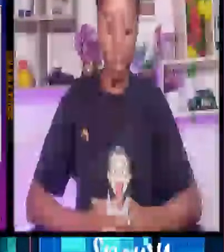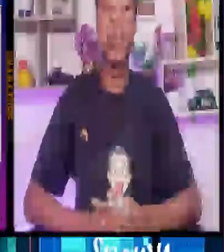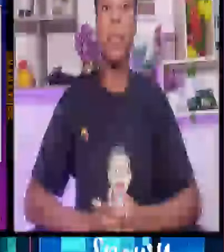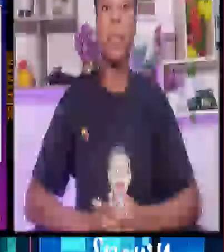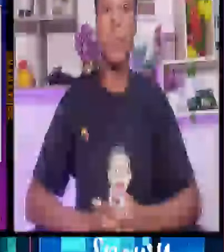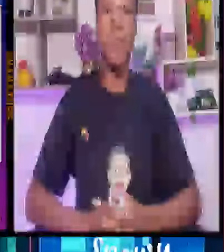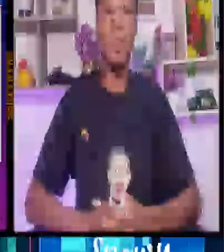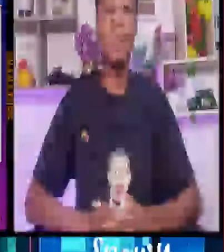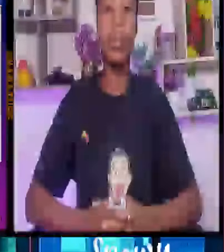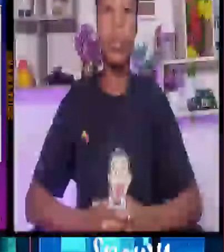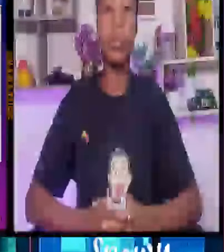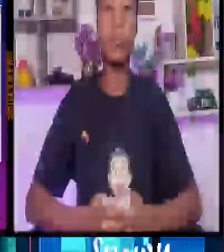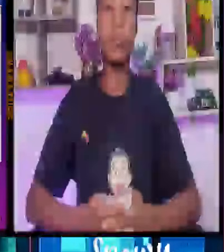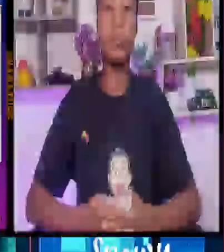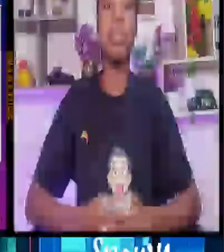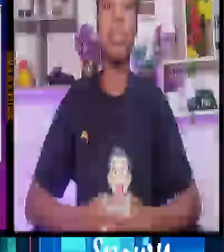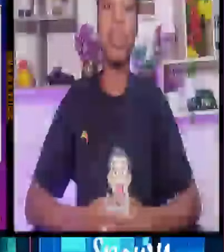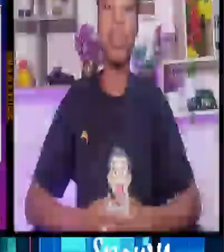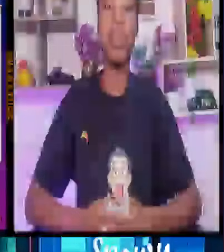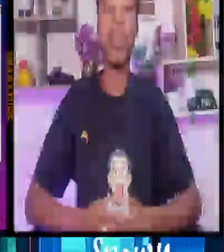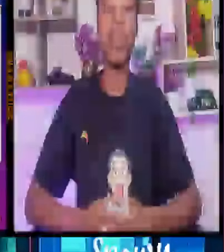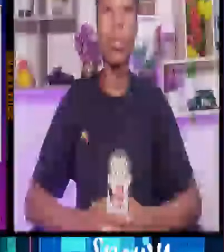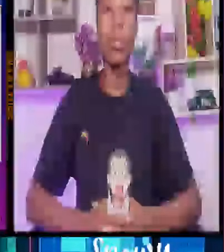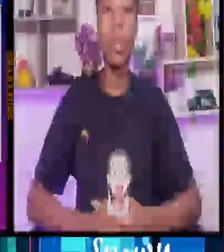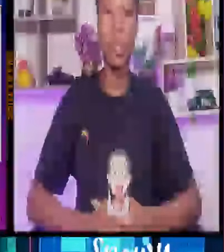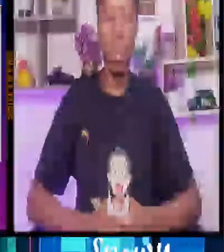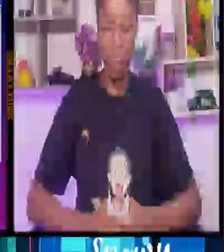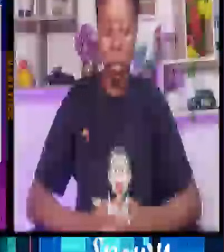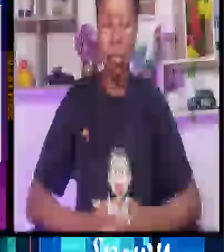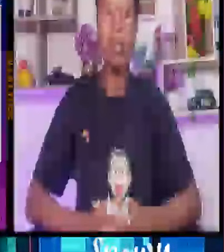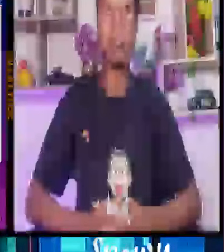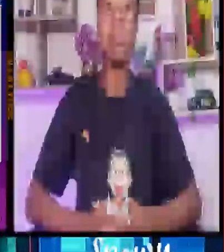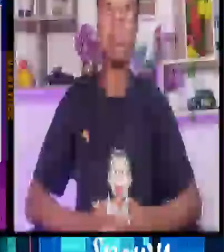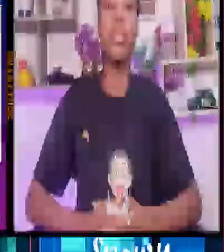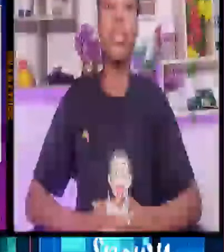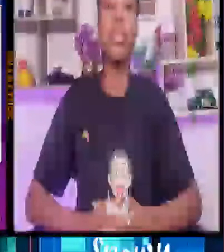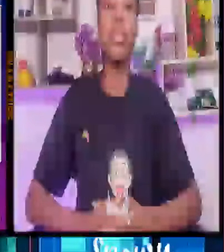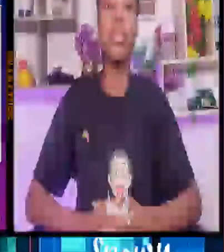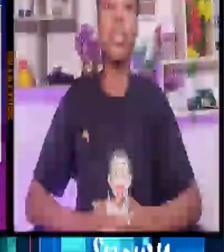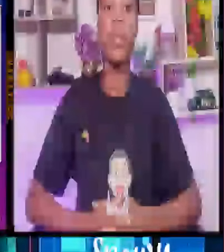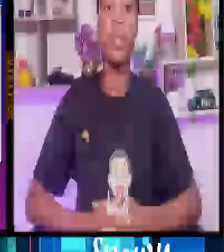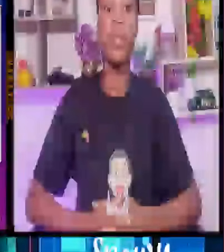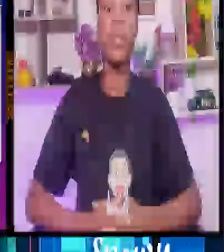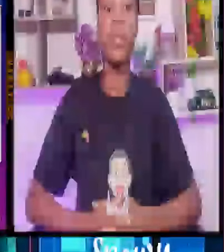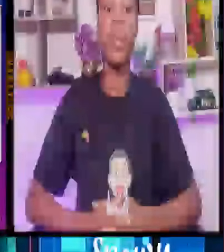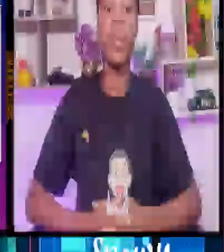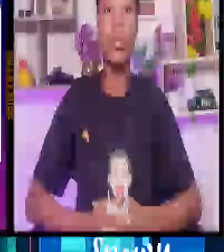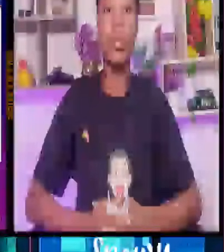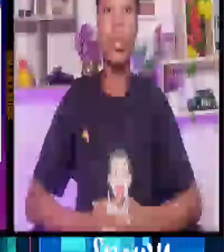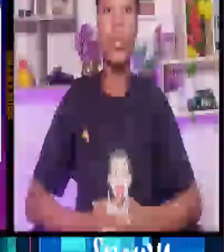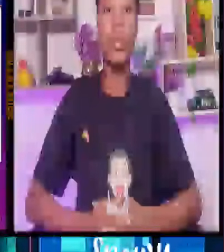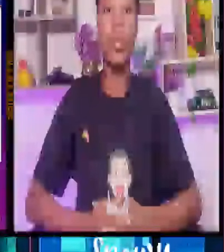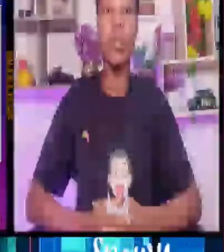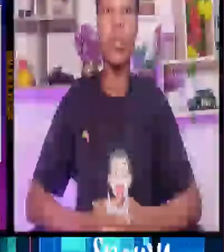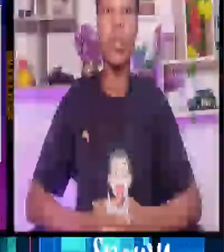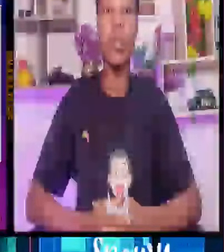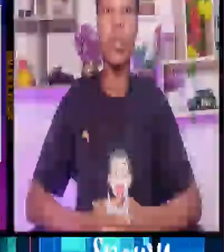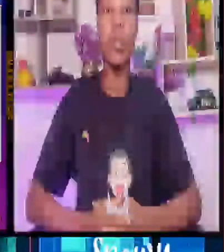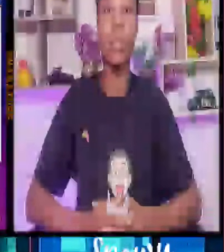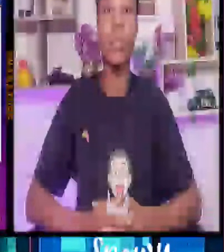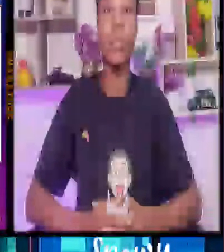our restructuring. It's too early. This is completely needless. Which part of the conversation is needless? Why are